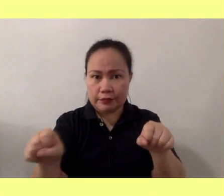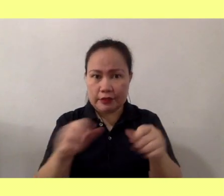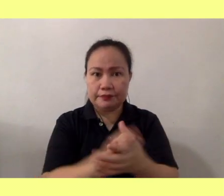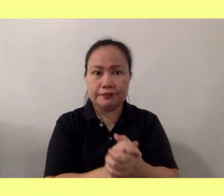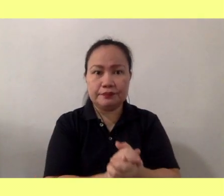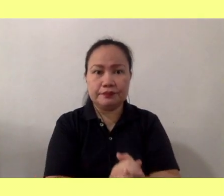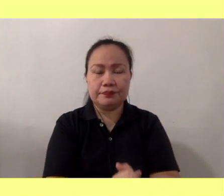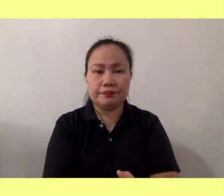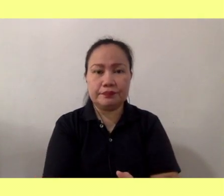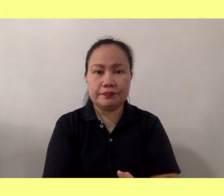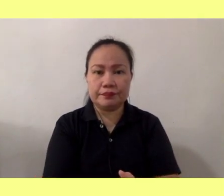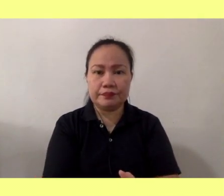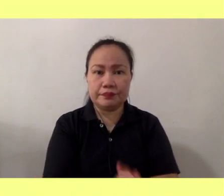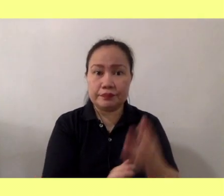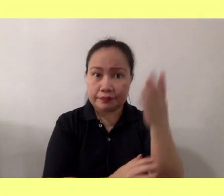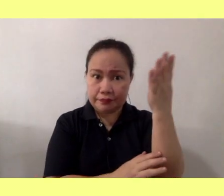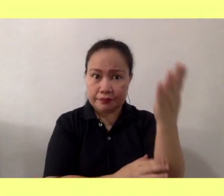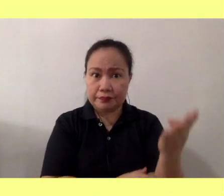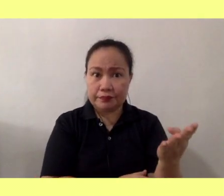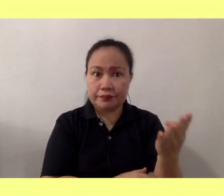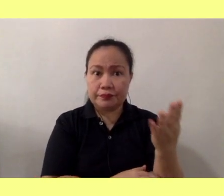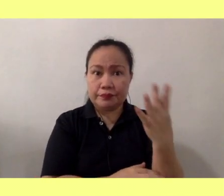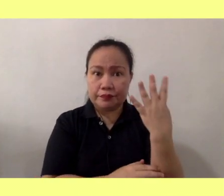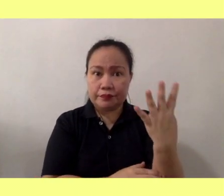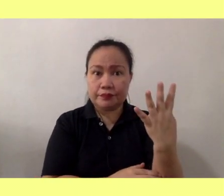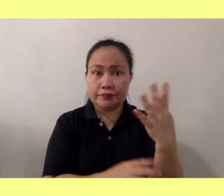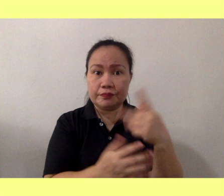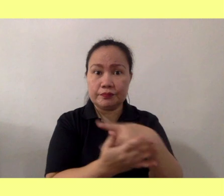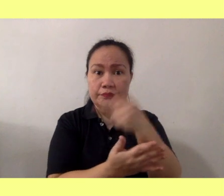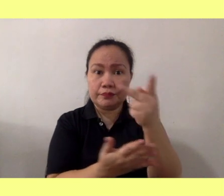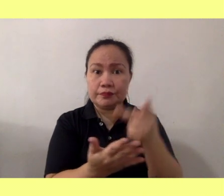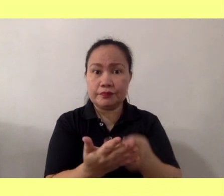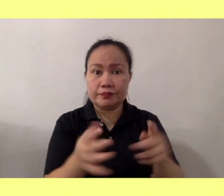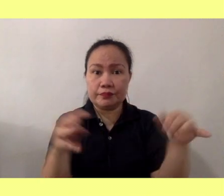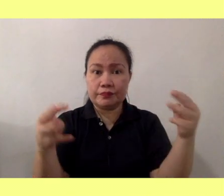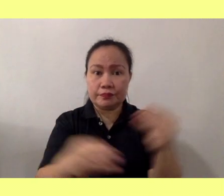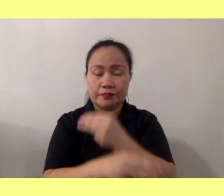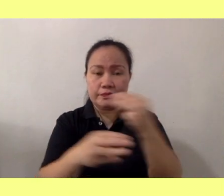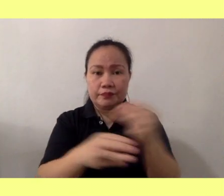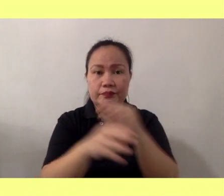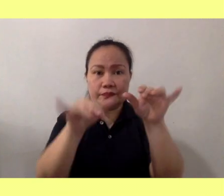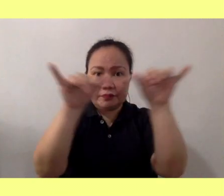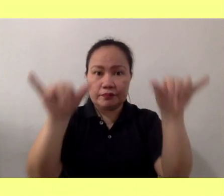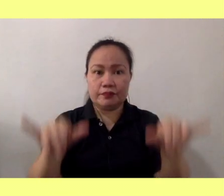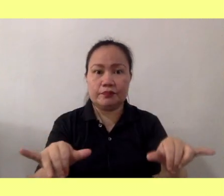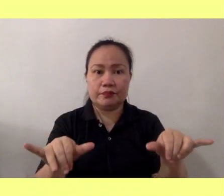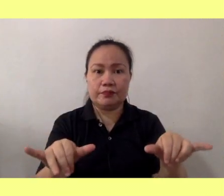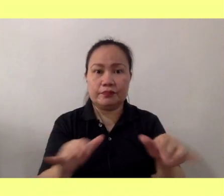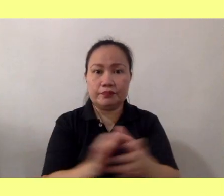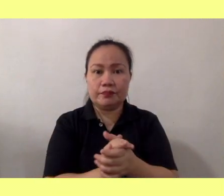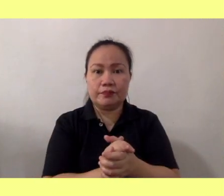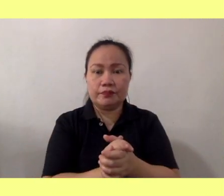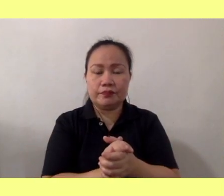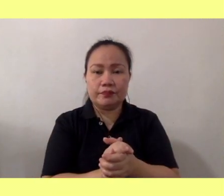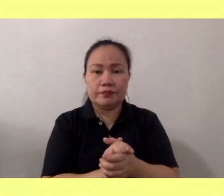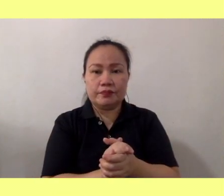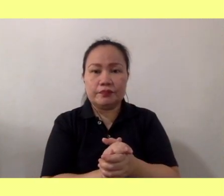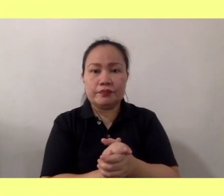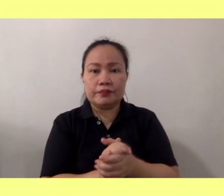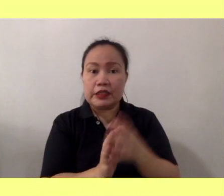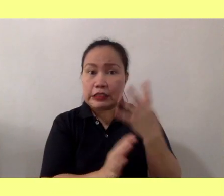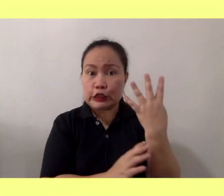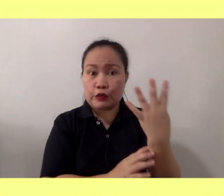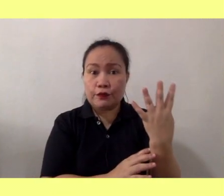Okay. So, these four parts of mathematical system, the undefined terms, defined terms, axioms, postulates,